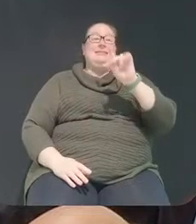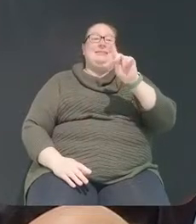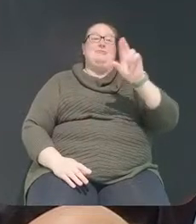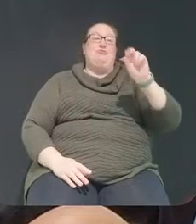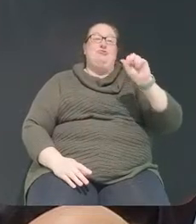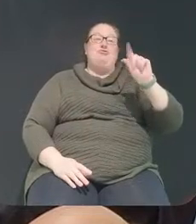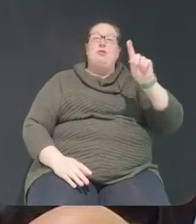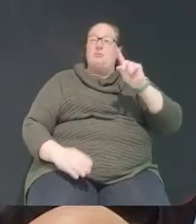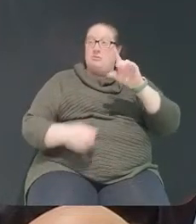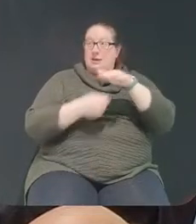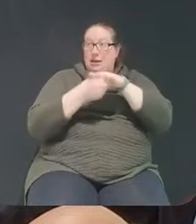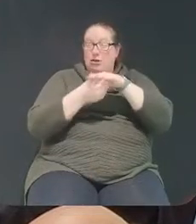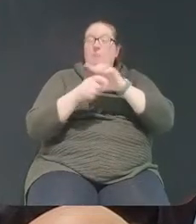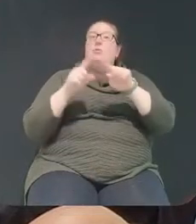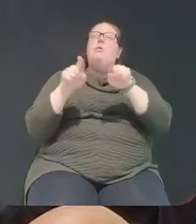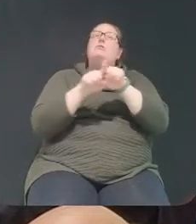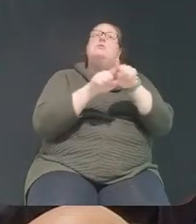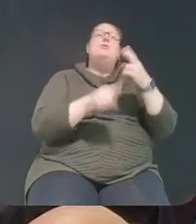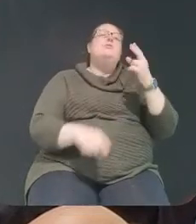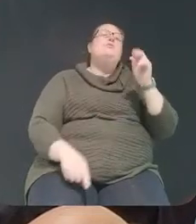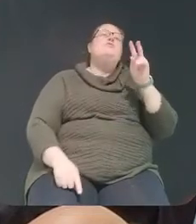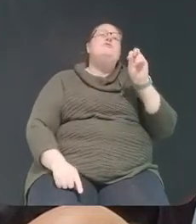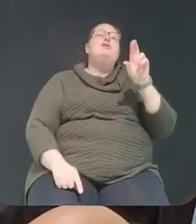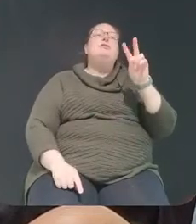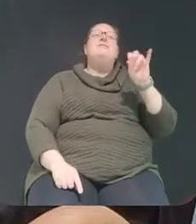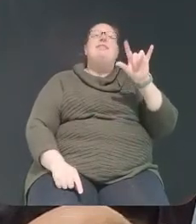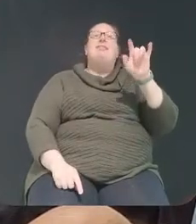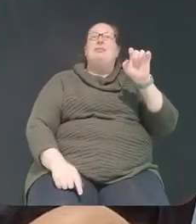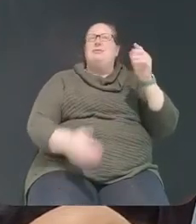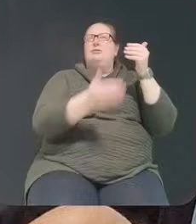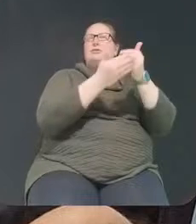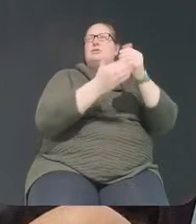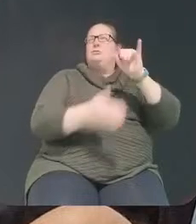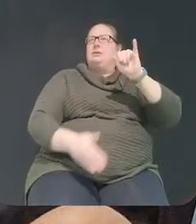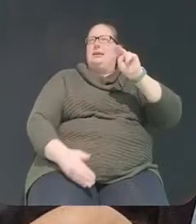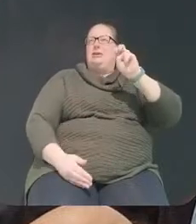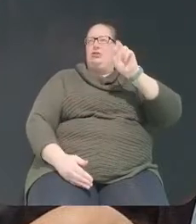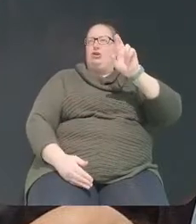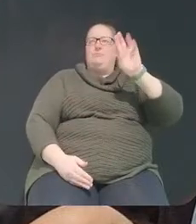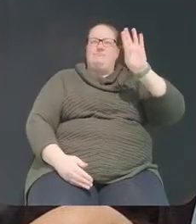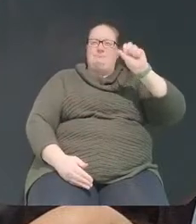also I know there was a Hooverville up or by Inner Bay as well.